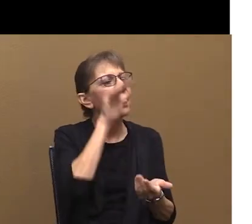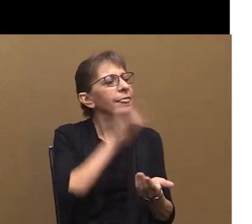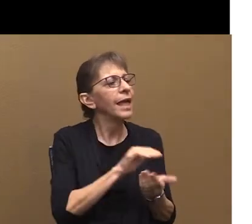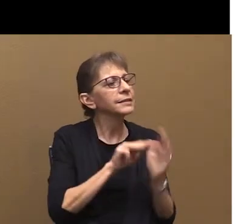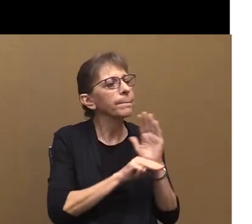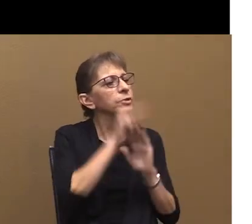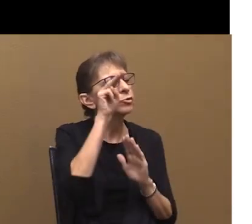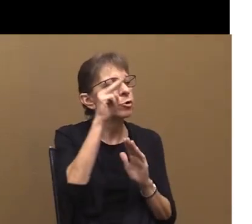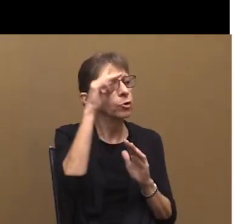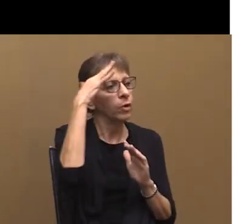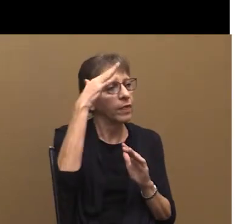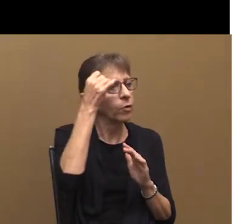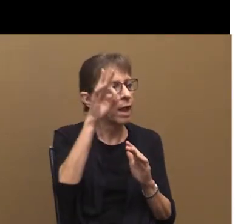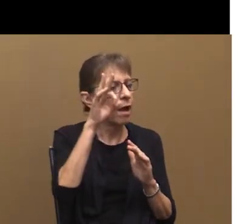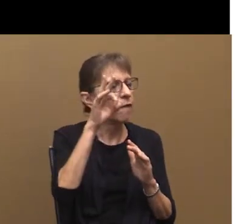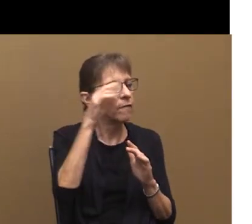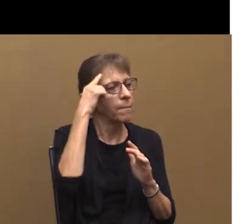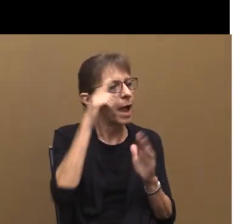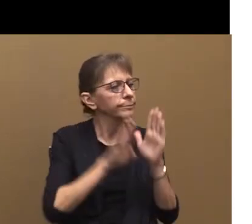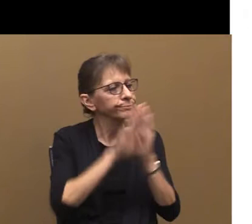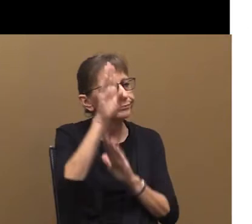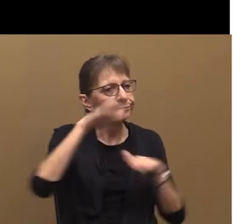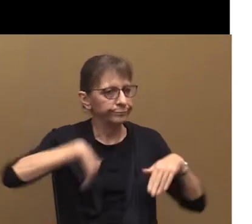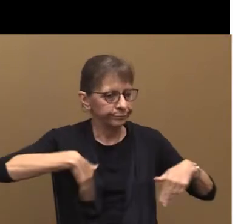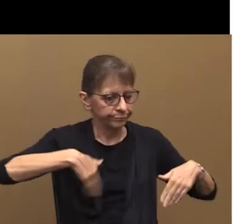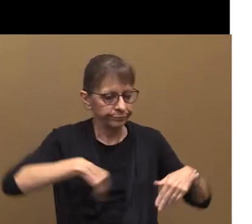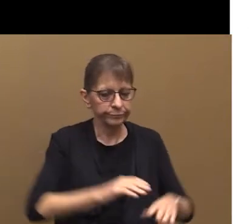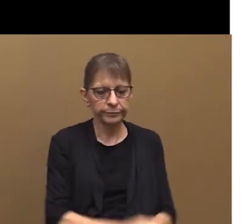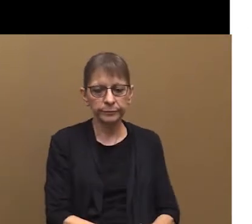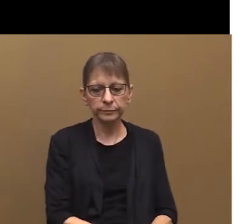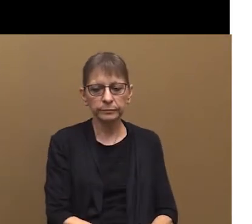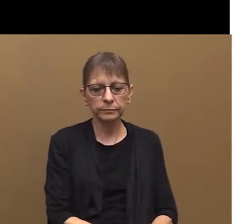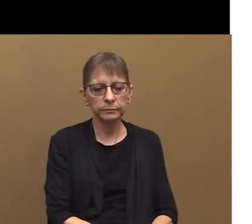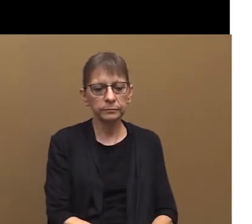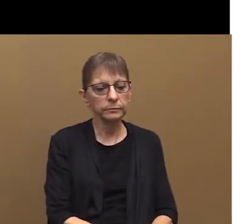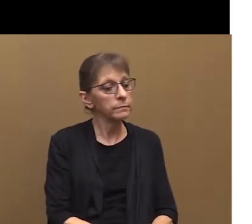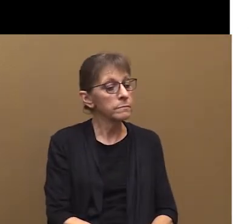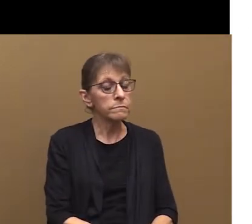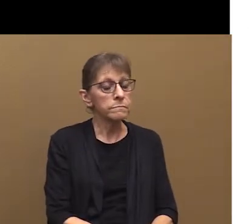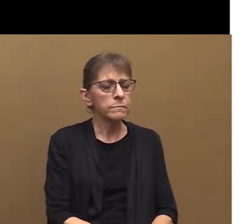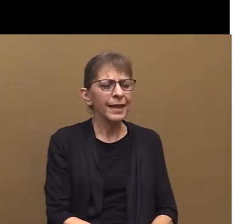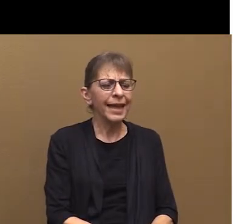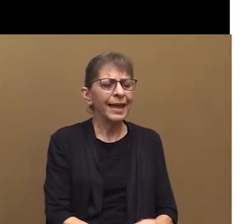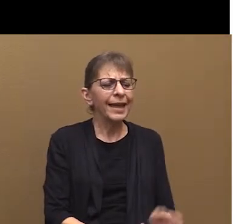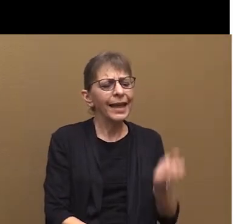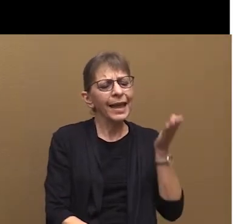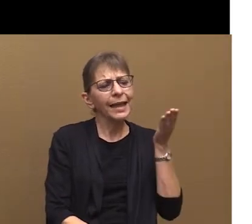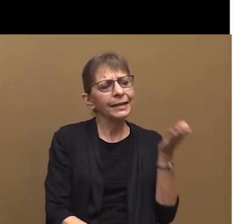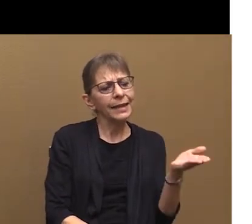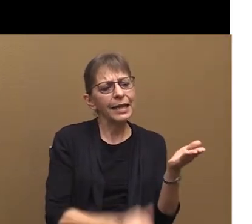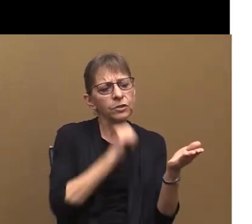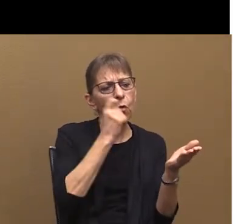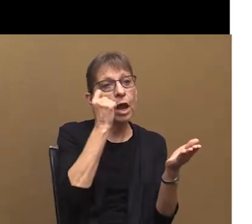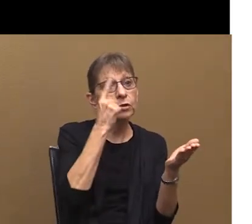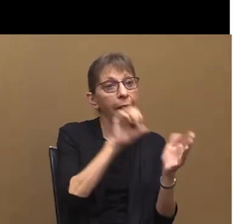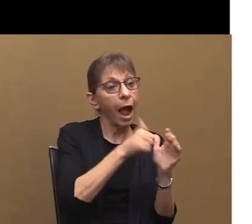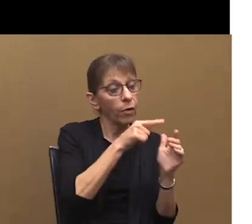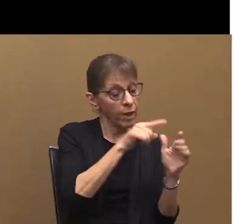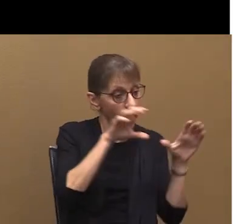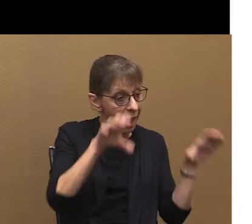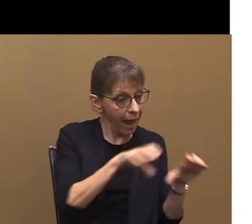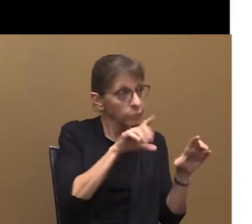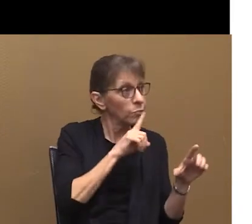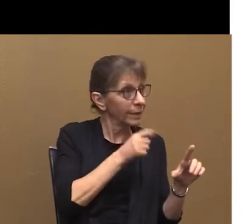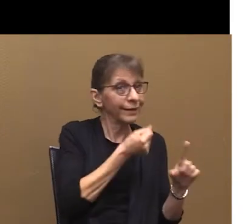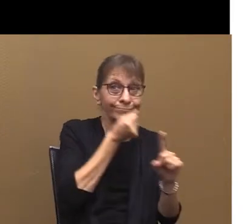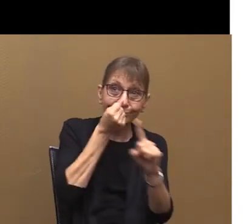mature theory of mind. And they don't understand how their actions actually